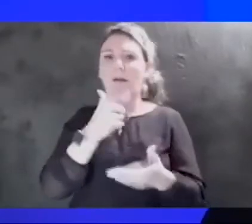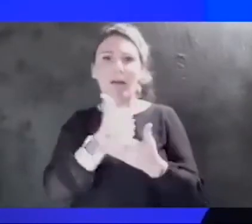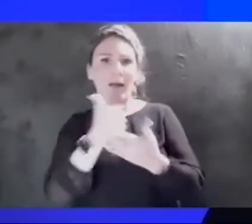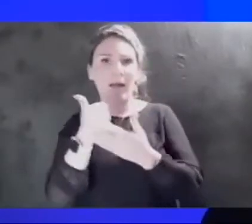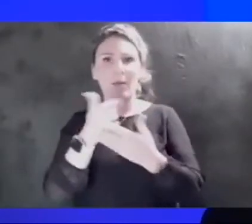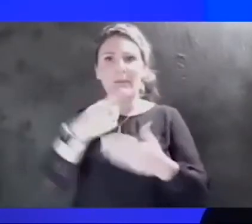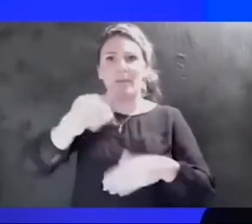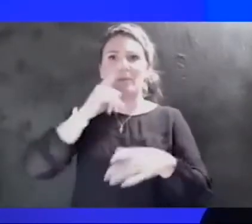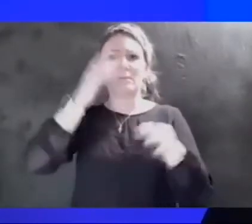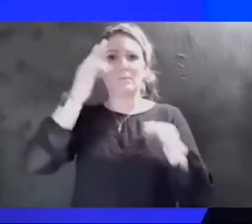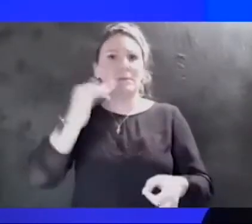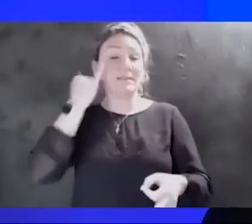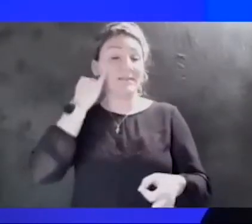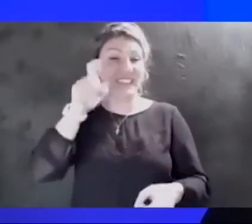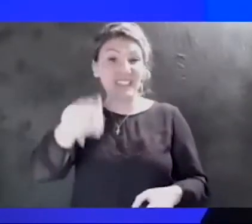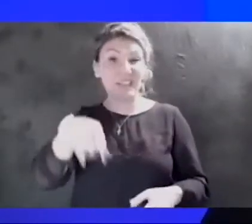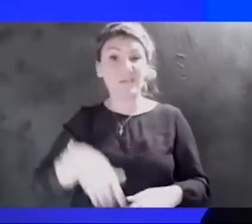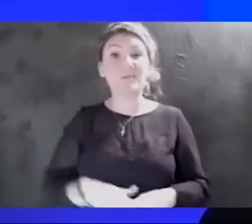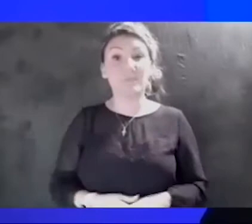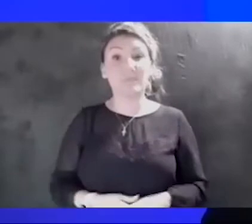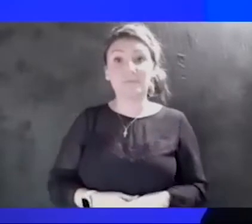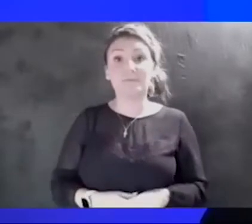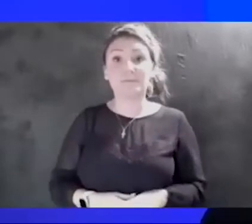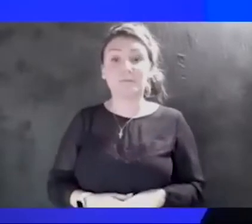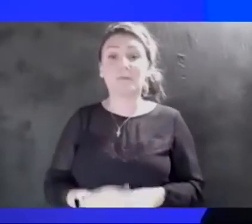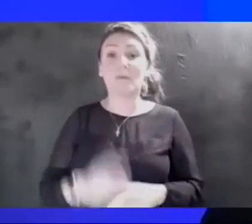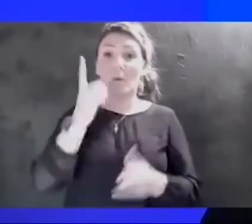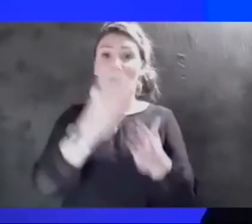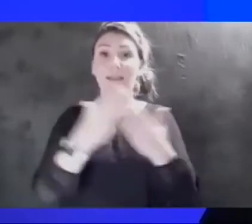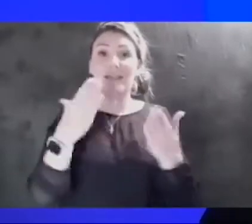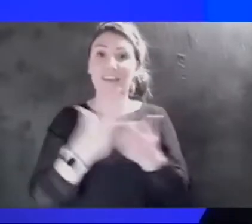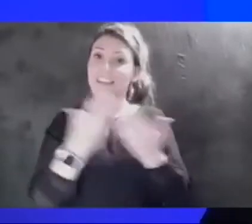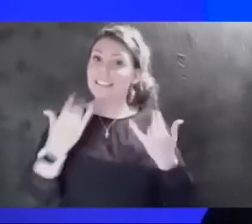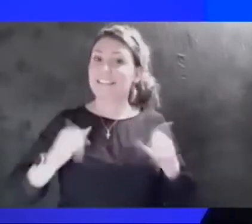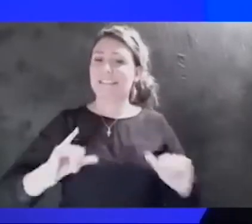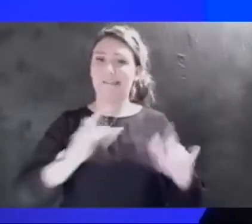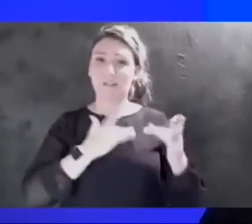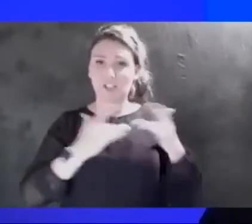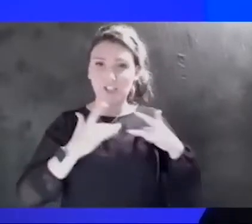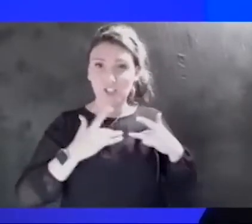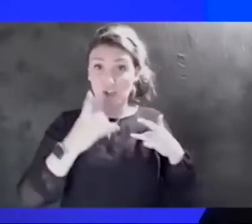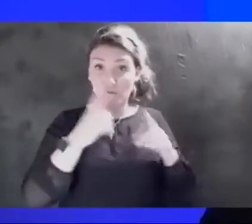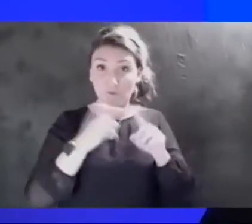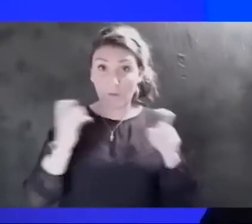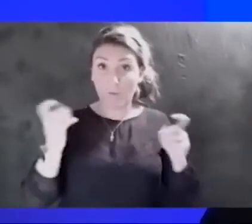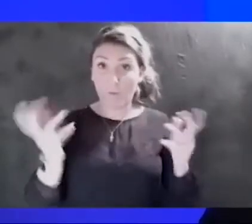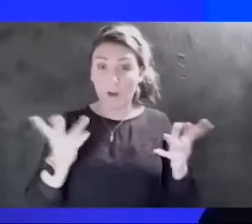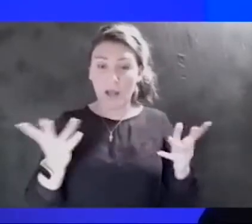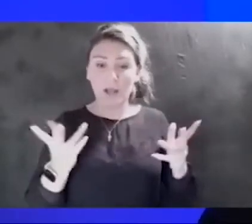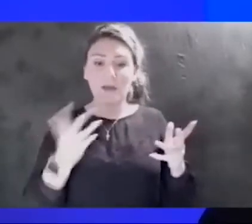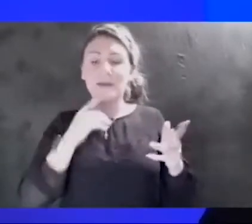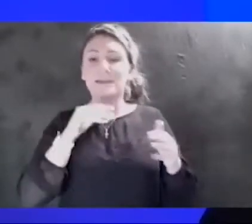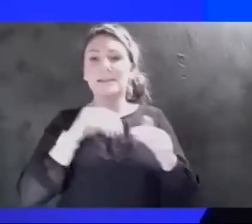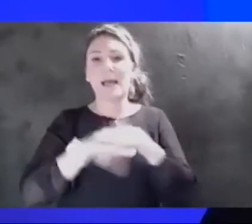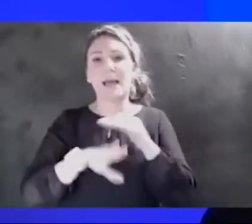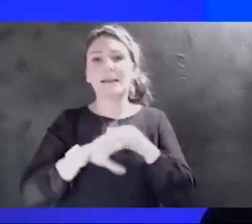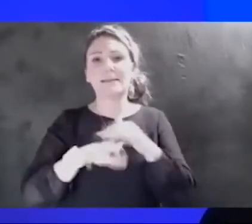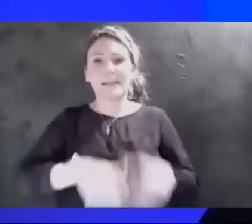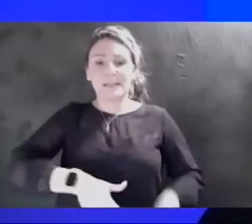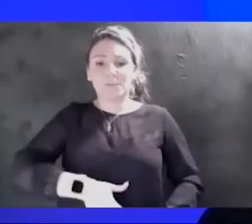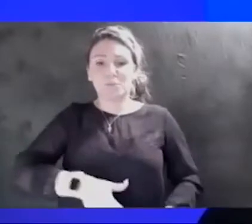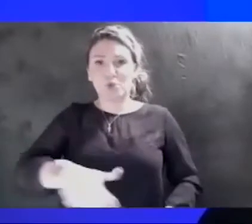needed. One of the things that I still remain concerned about, though, is access to maternity care. And since